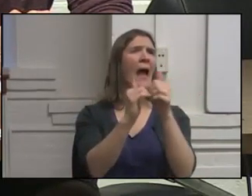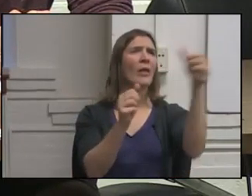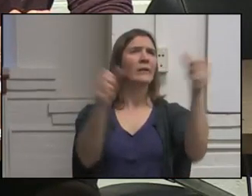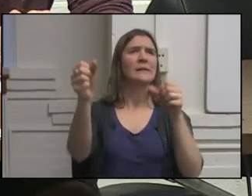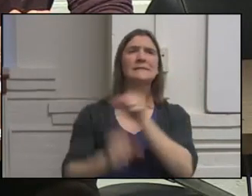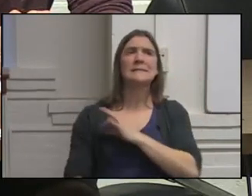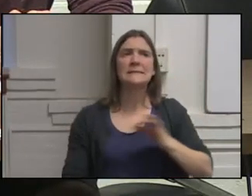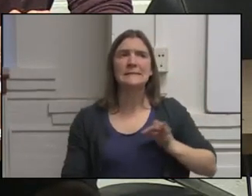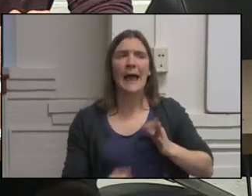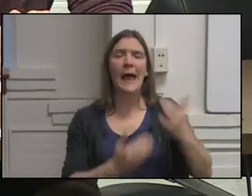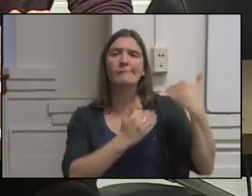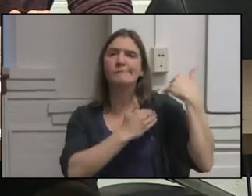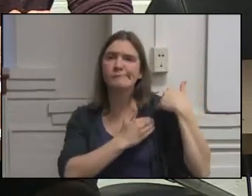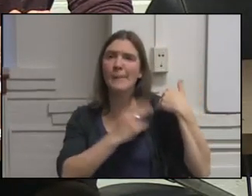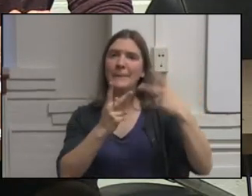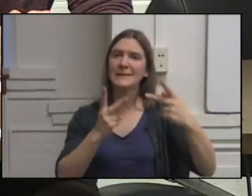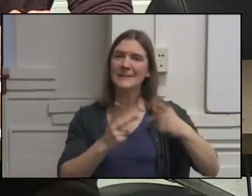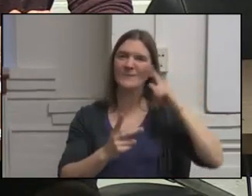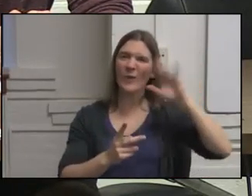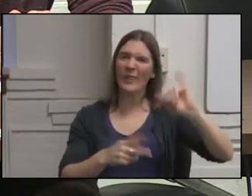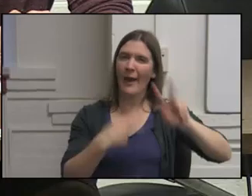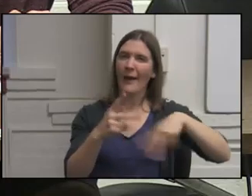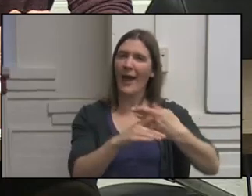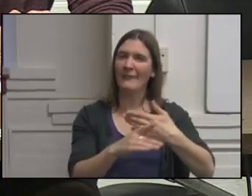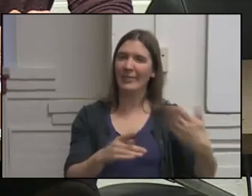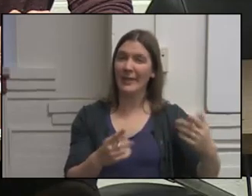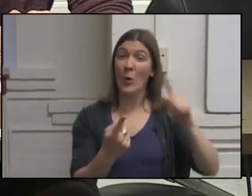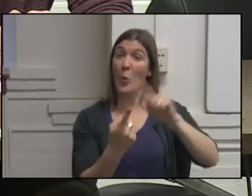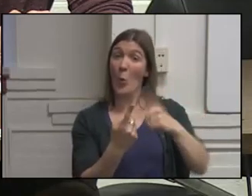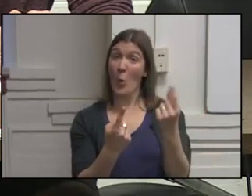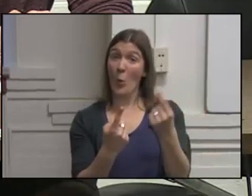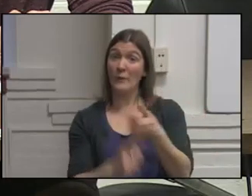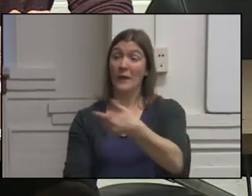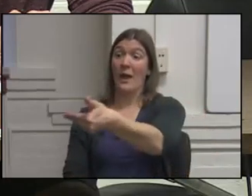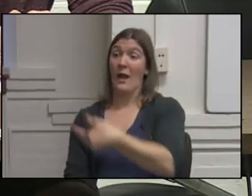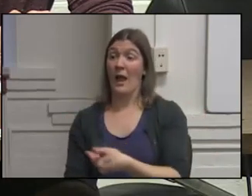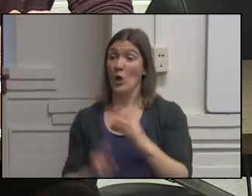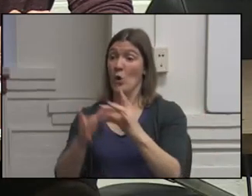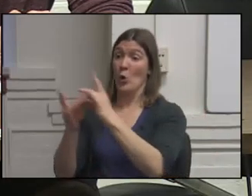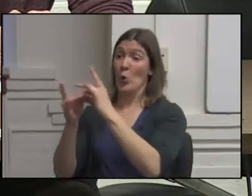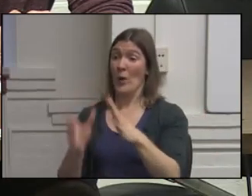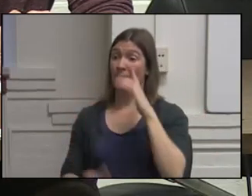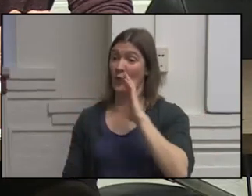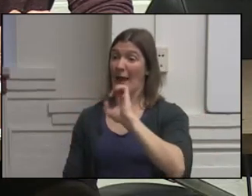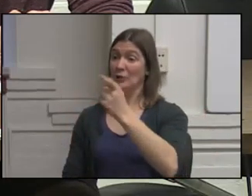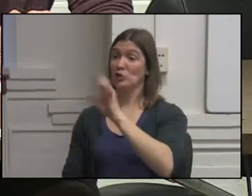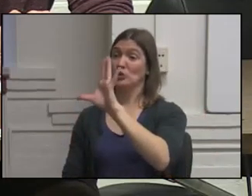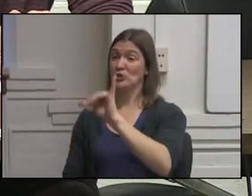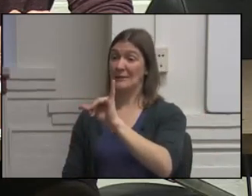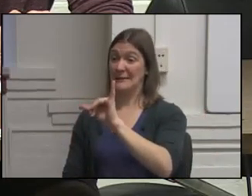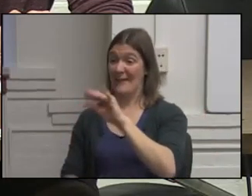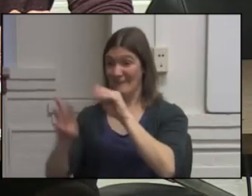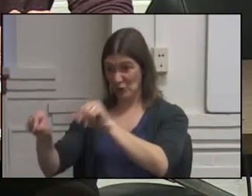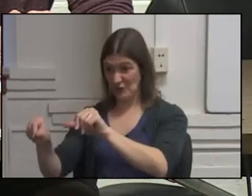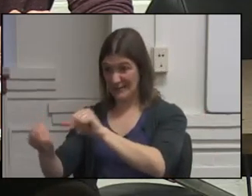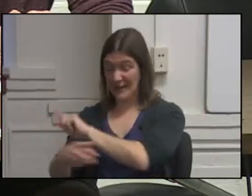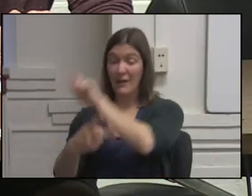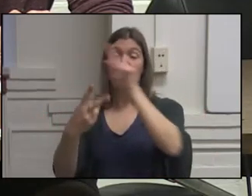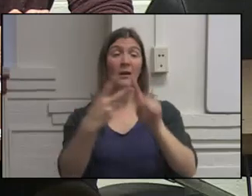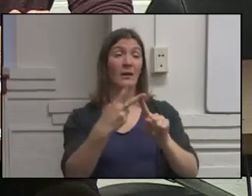this area of need. One is to hire energy coordinators, and another is to